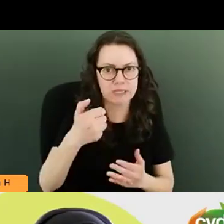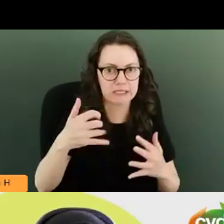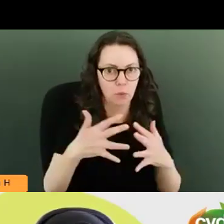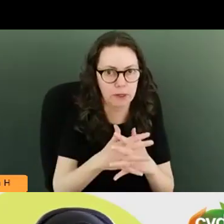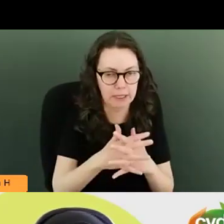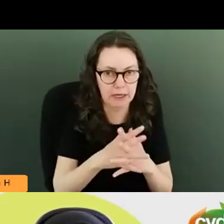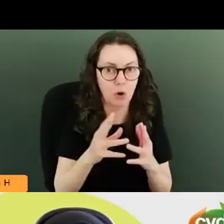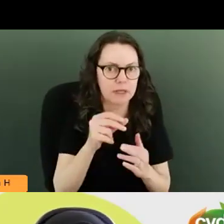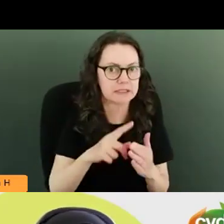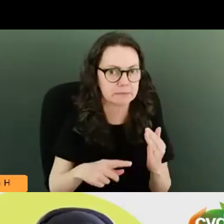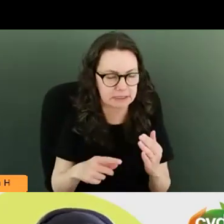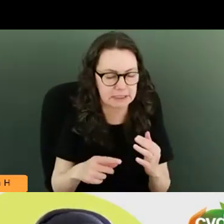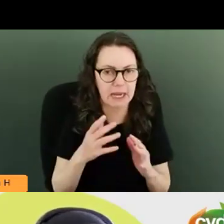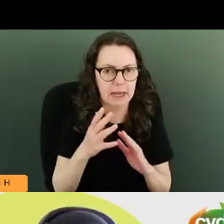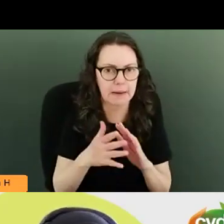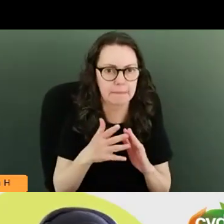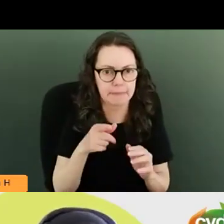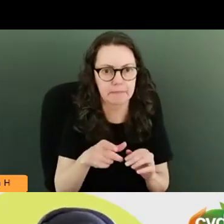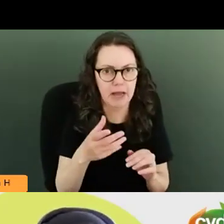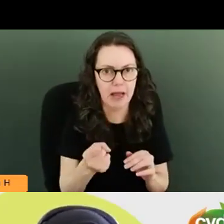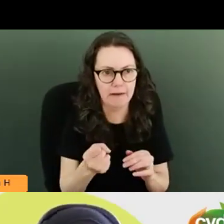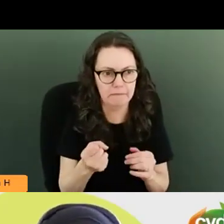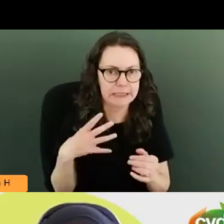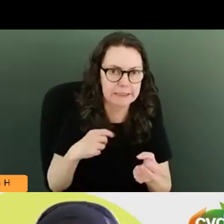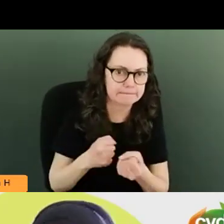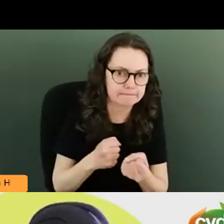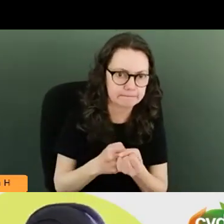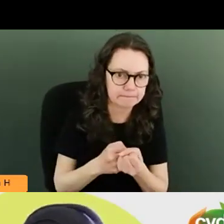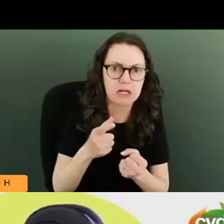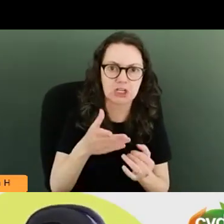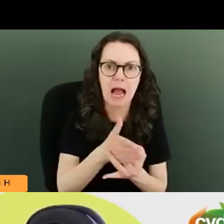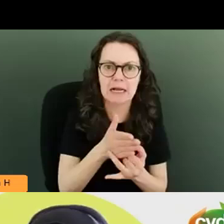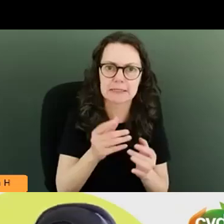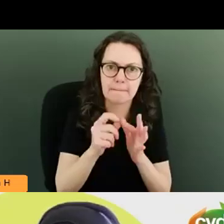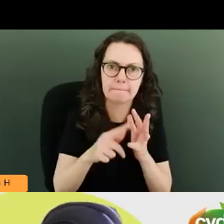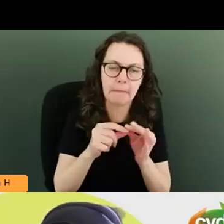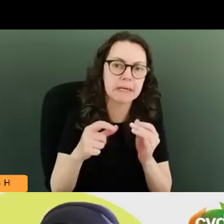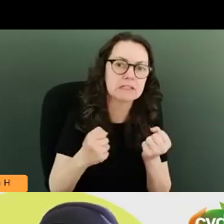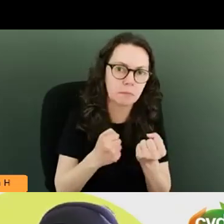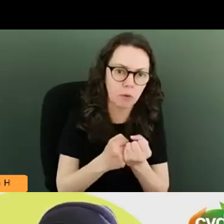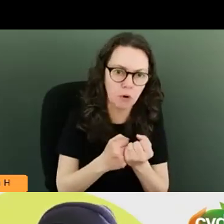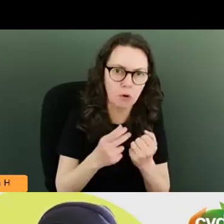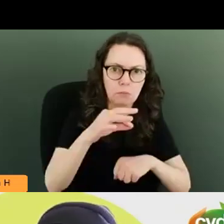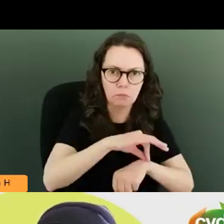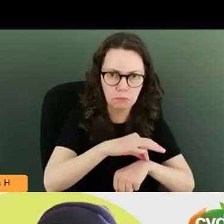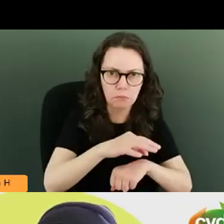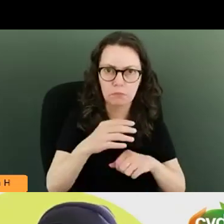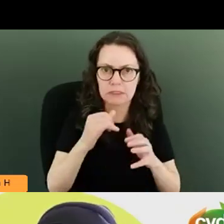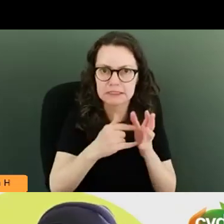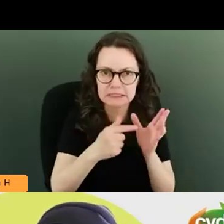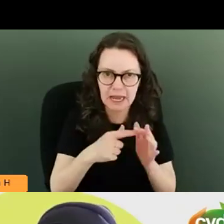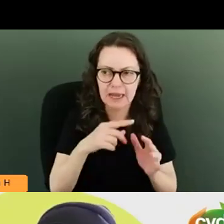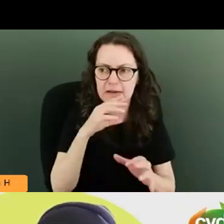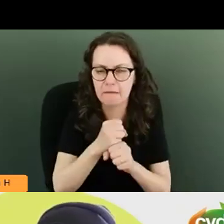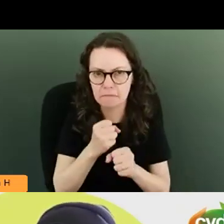with disability and has addressed public supports, and has accessed public supports using both state and federal funding over